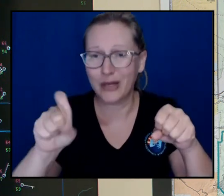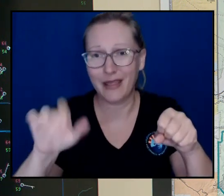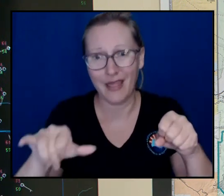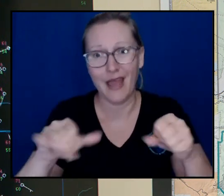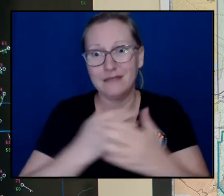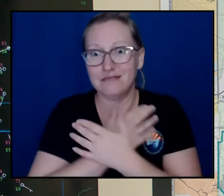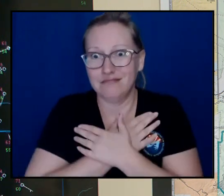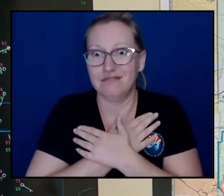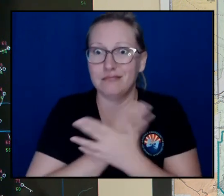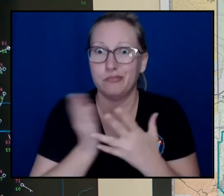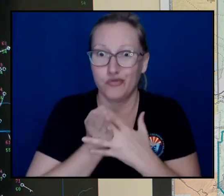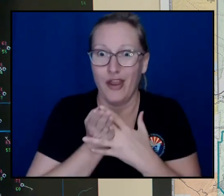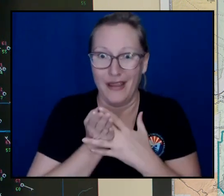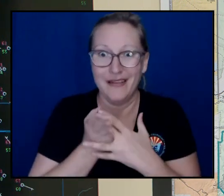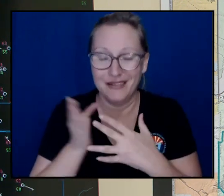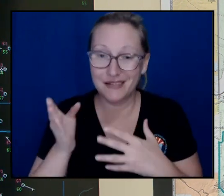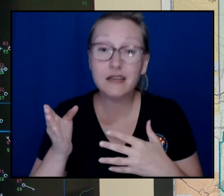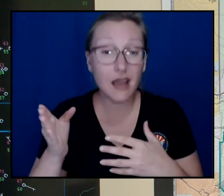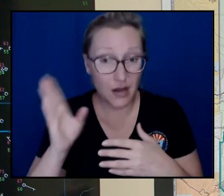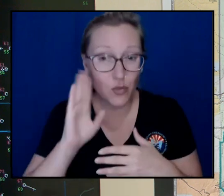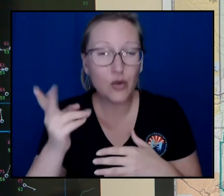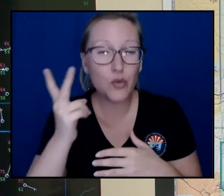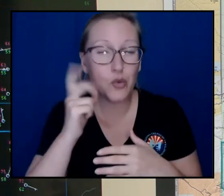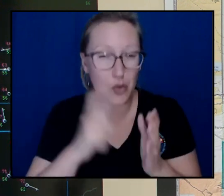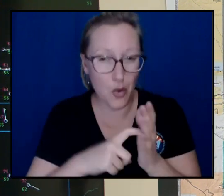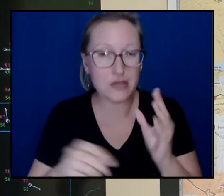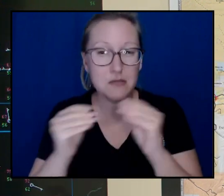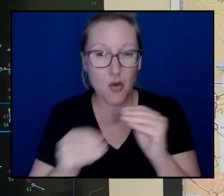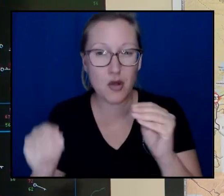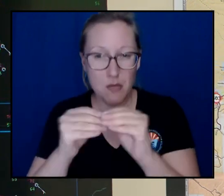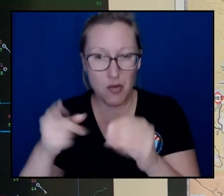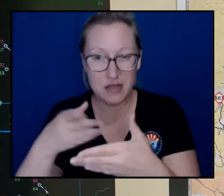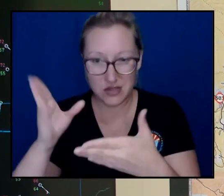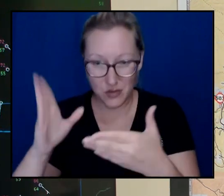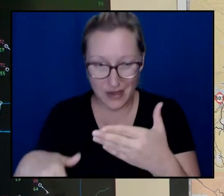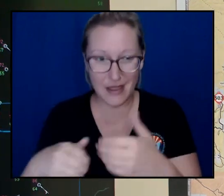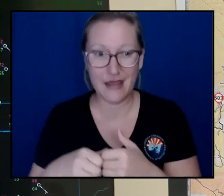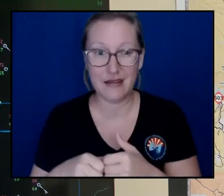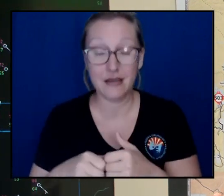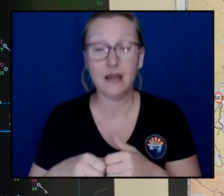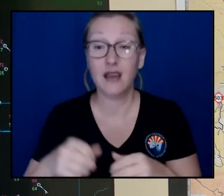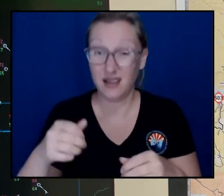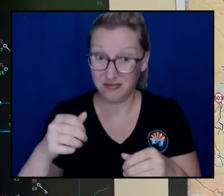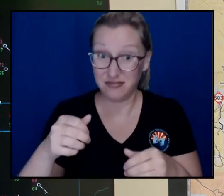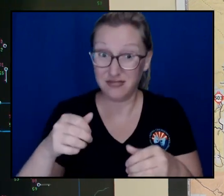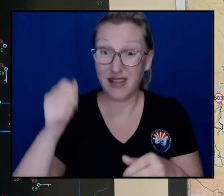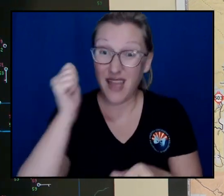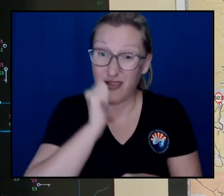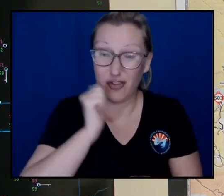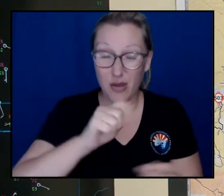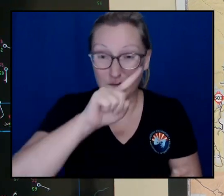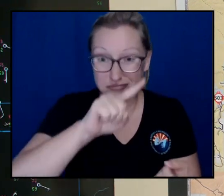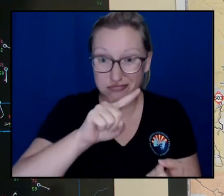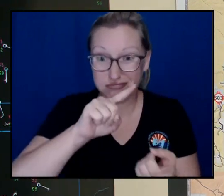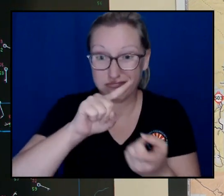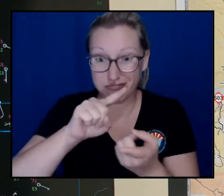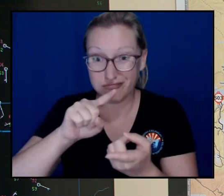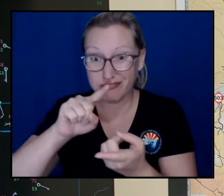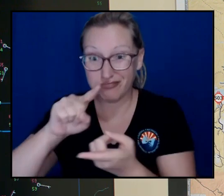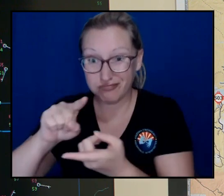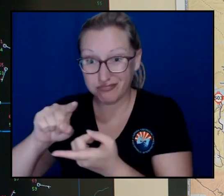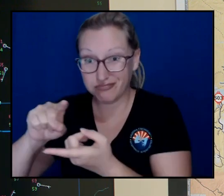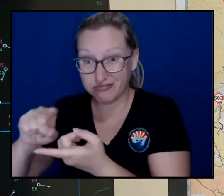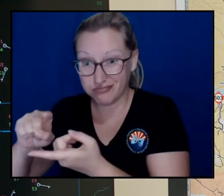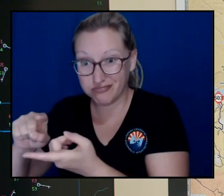see that as we go into the weekend. It's actually going to trend a bit lower every day, but don't let